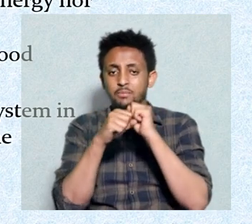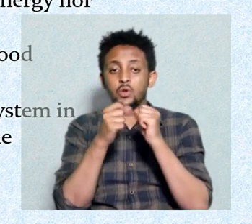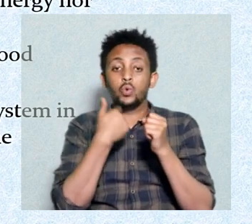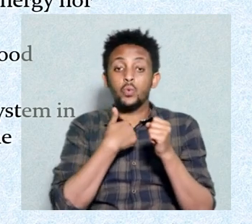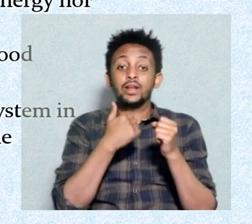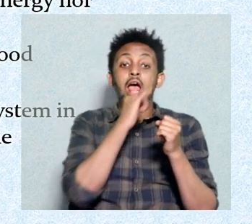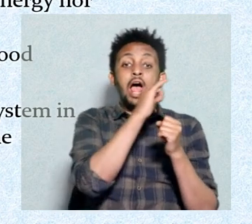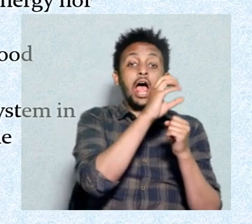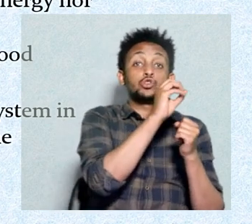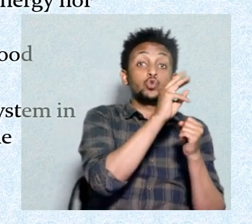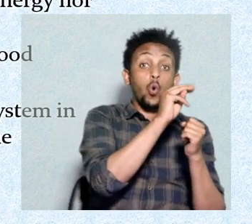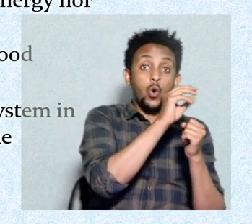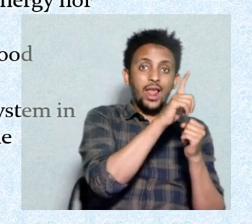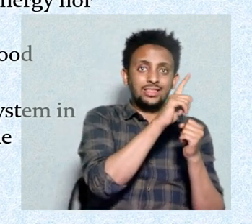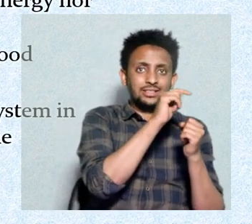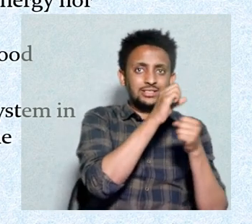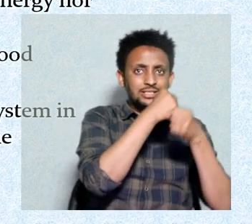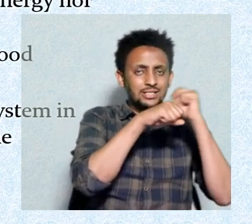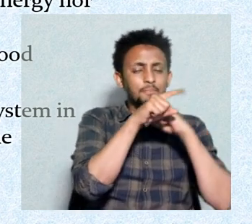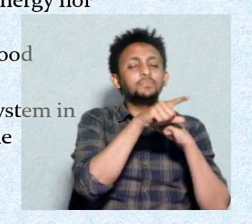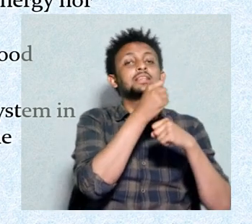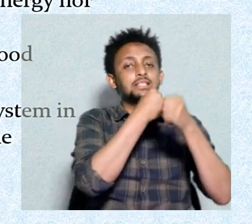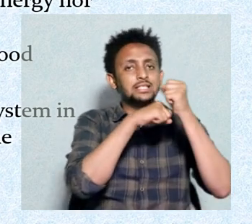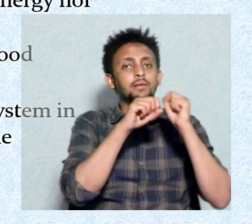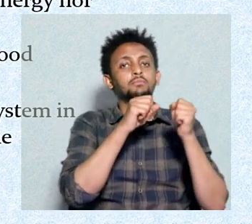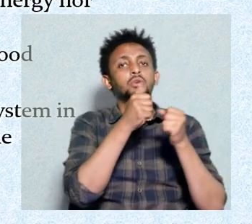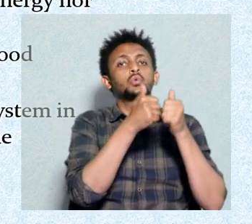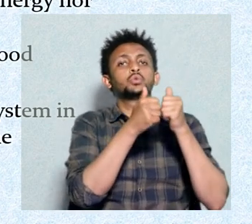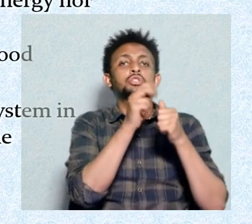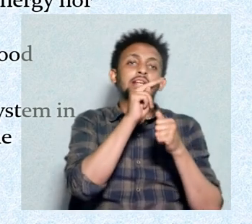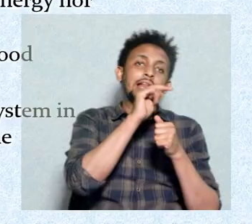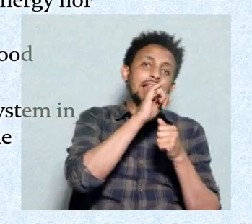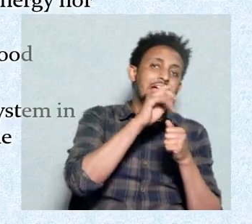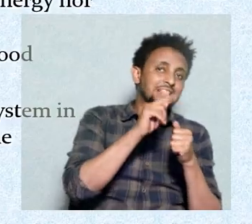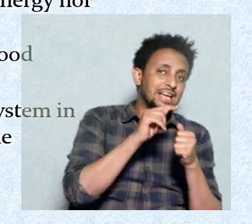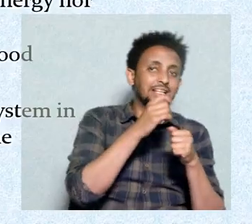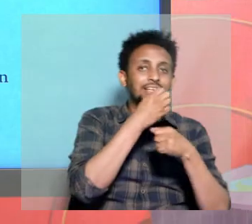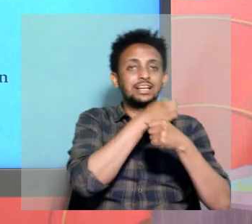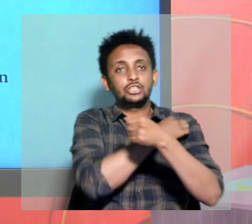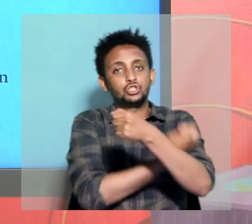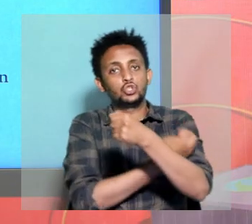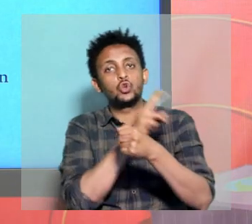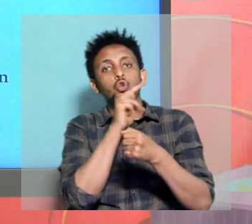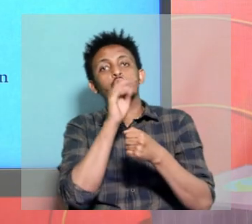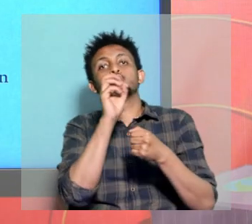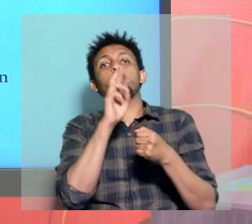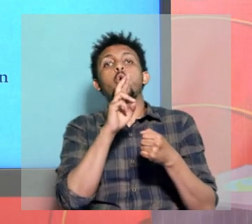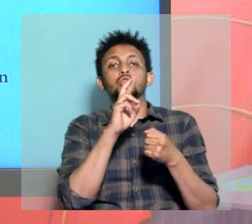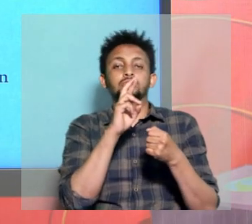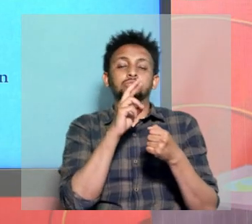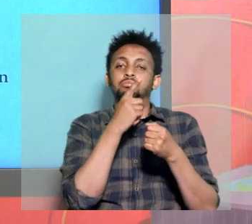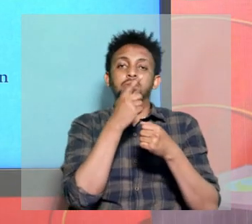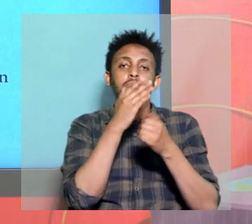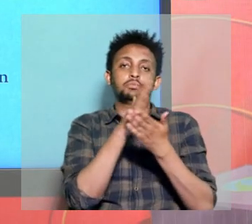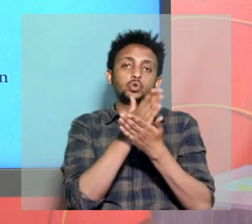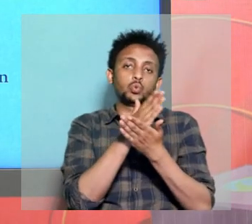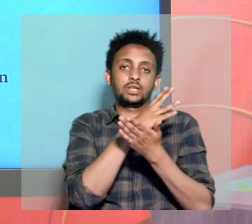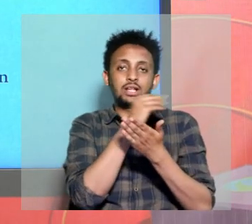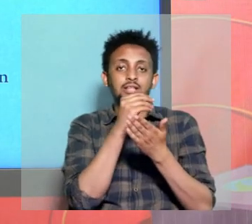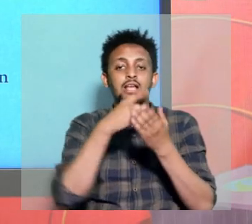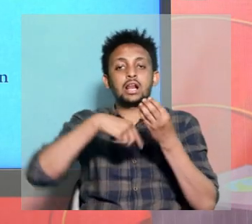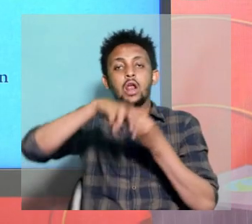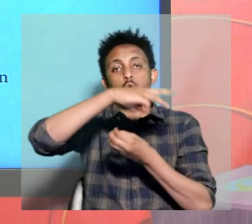Whereas isolated system is a system in which neither energy nor matter exchange is allowed between the system and